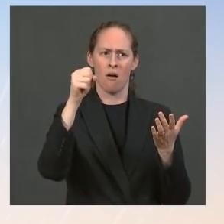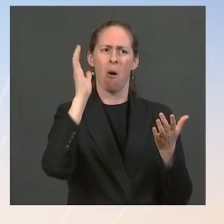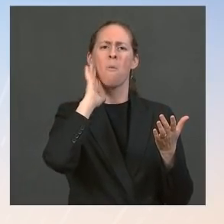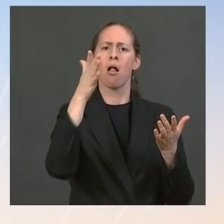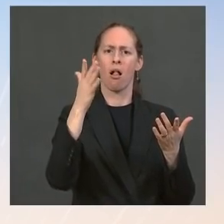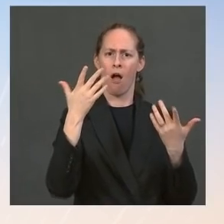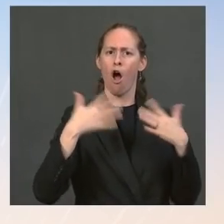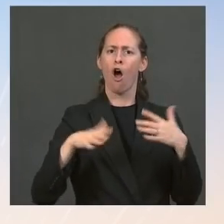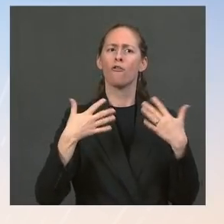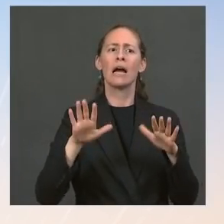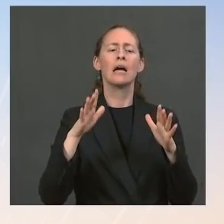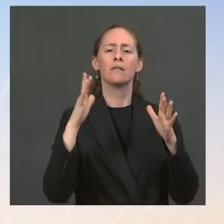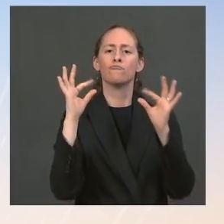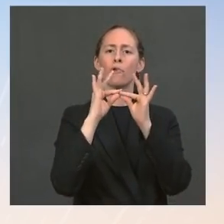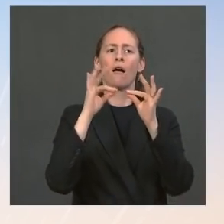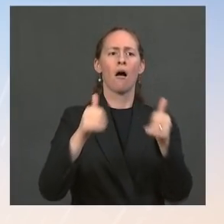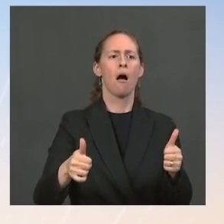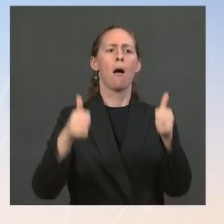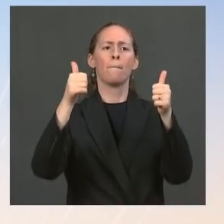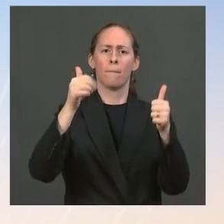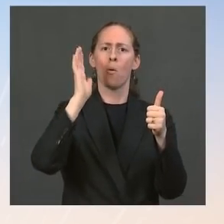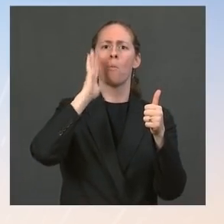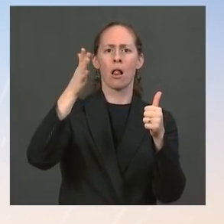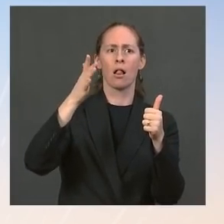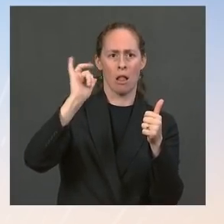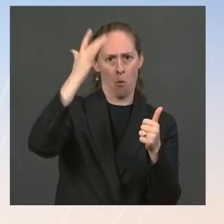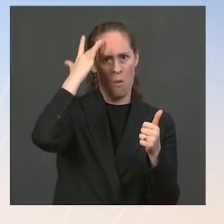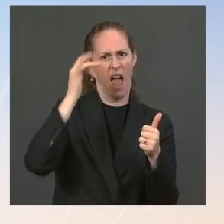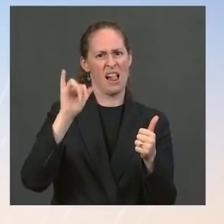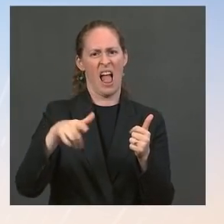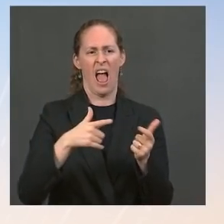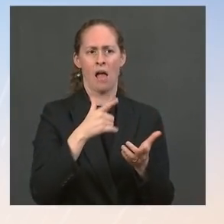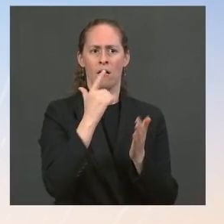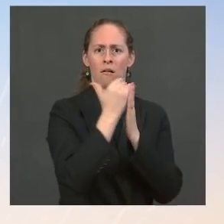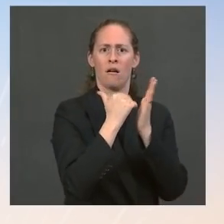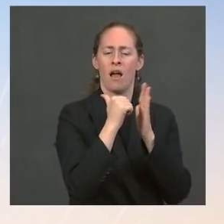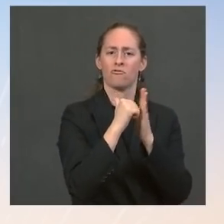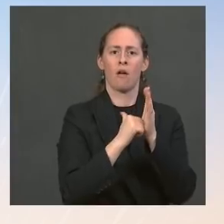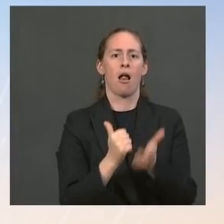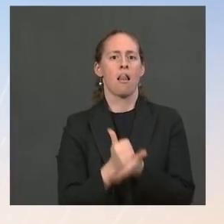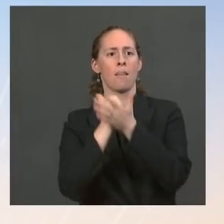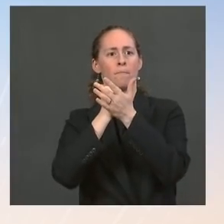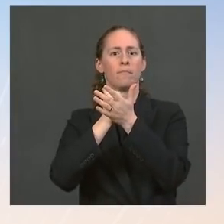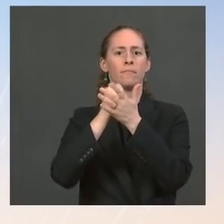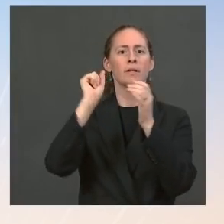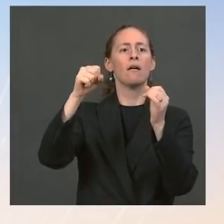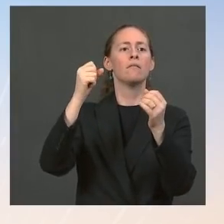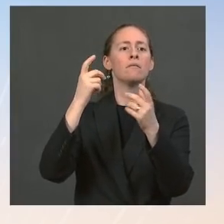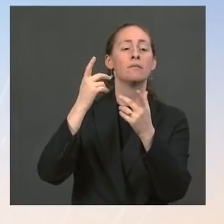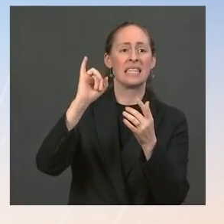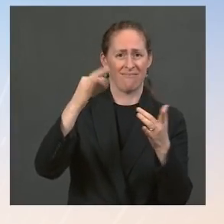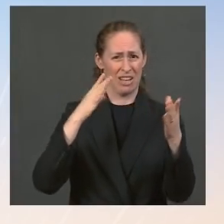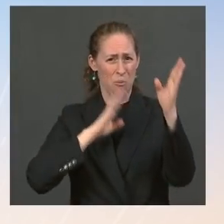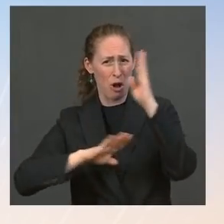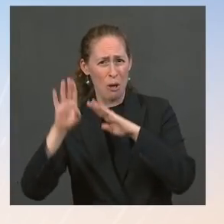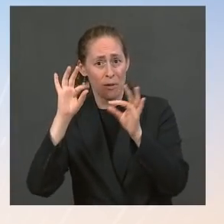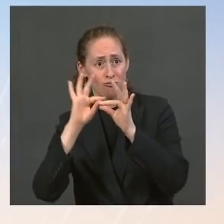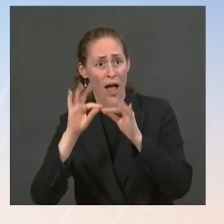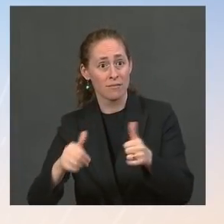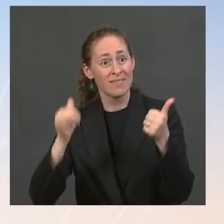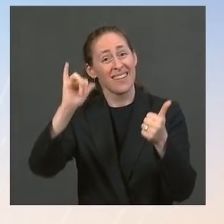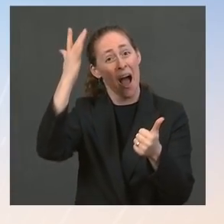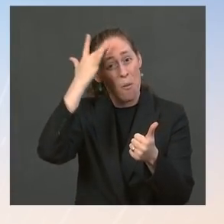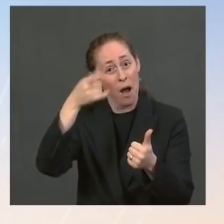the long term. That's one of the core reasons that people should be supporting them. So if you are concerned about inflation, that's exactly a reason you should support